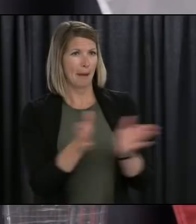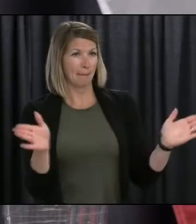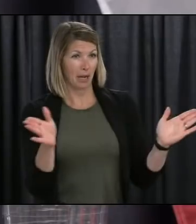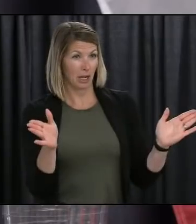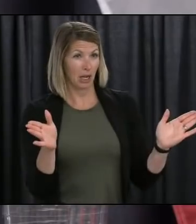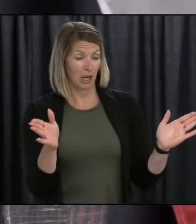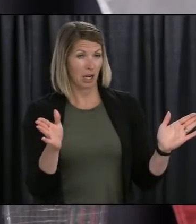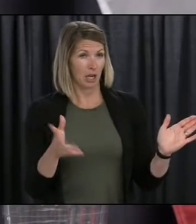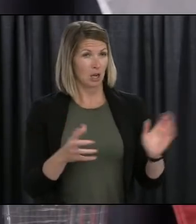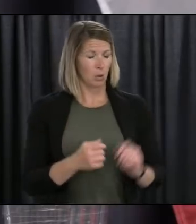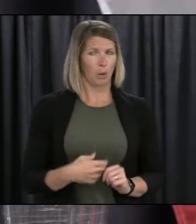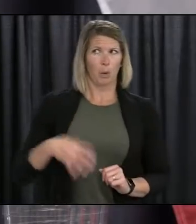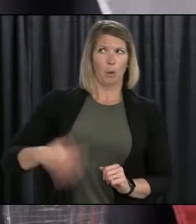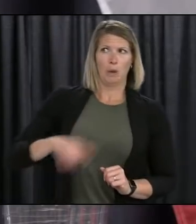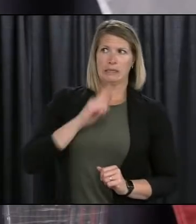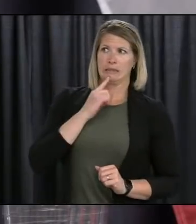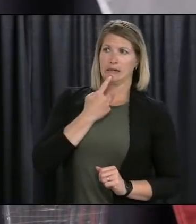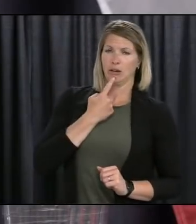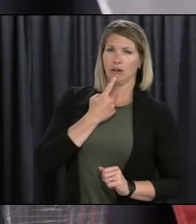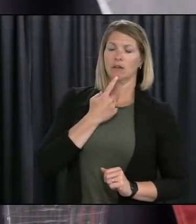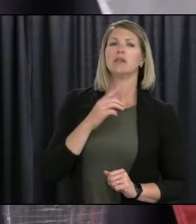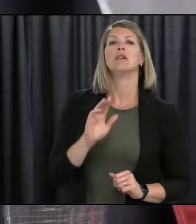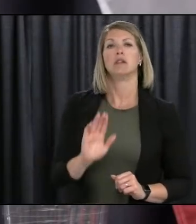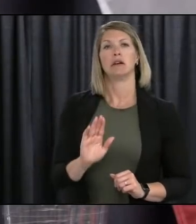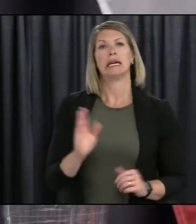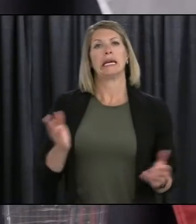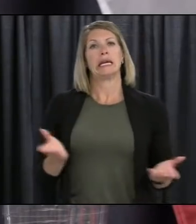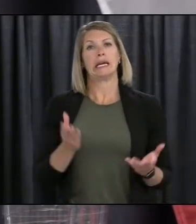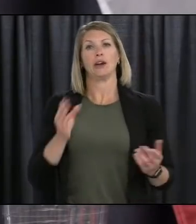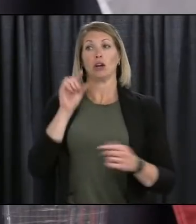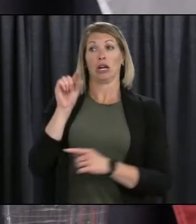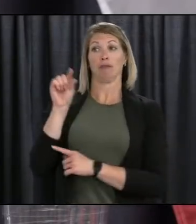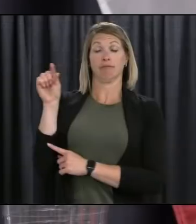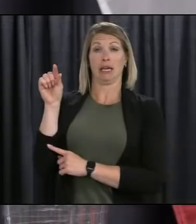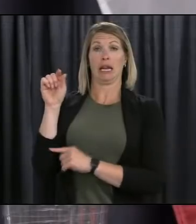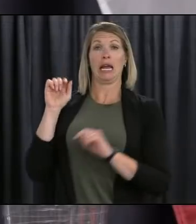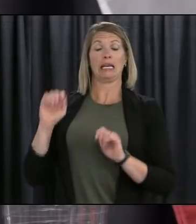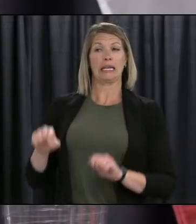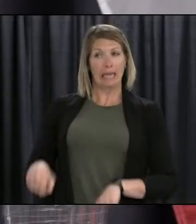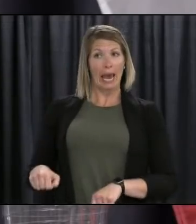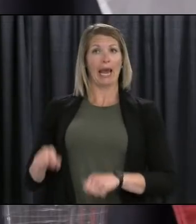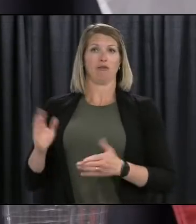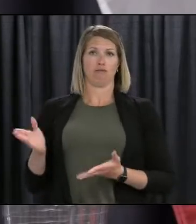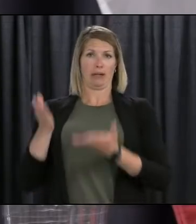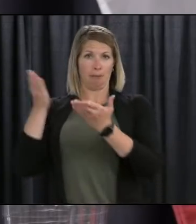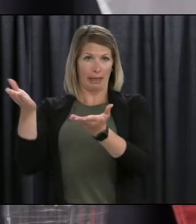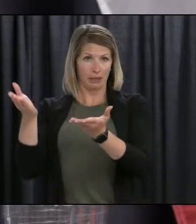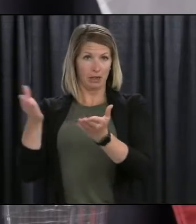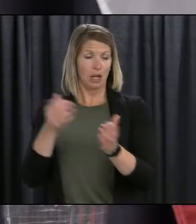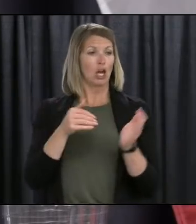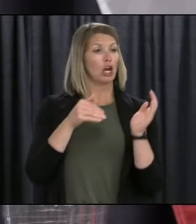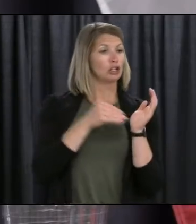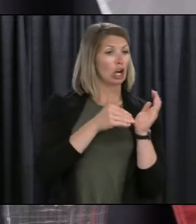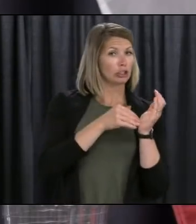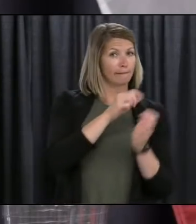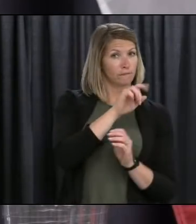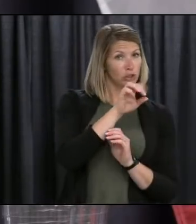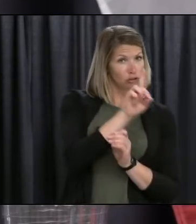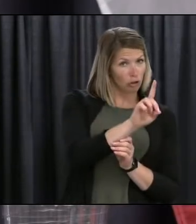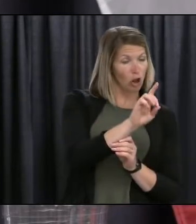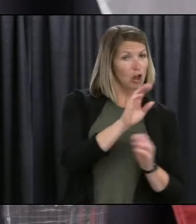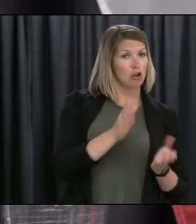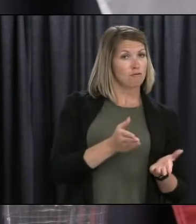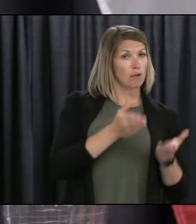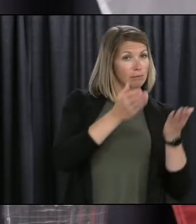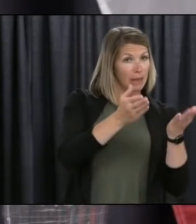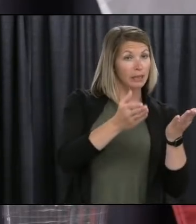We in government can make recommendations, and the Chief Medical Officer of Health can institute special measures orders under the